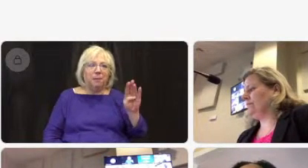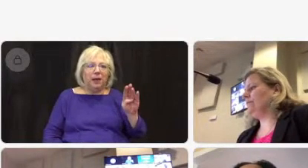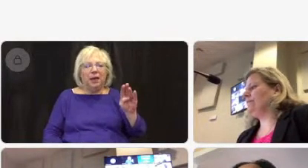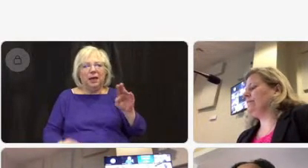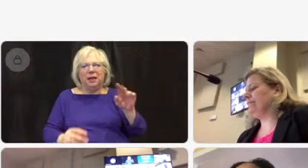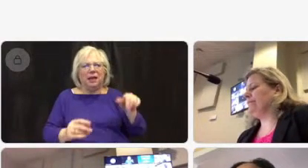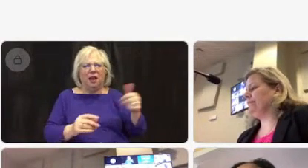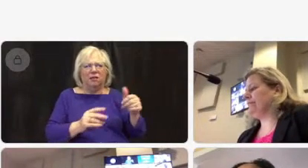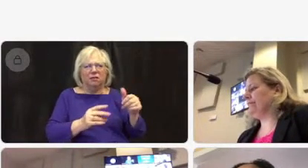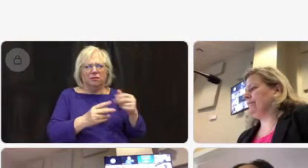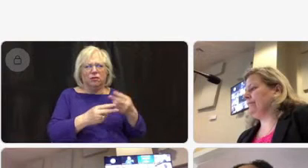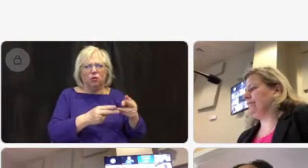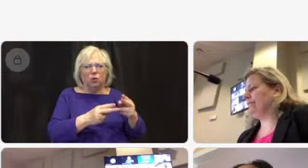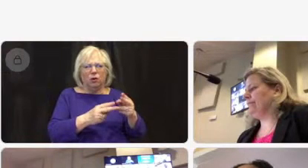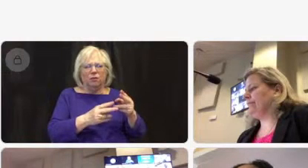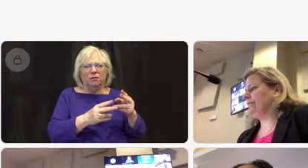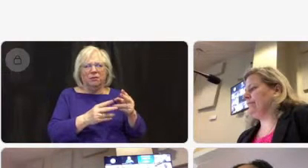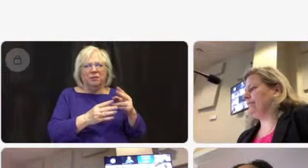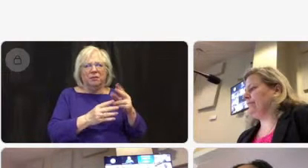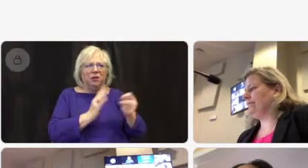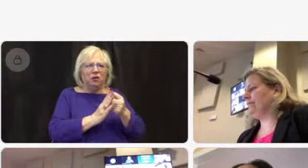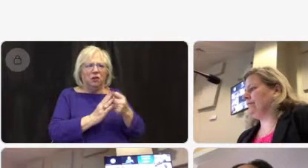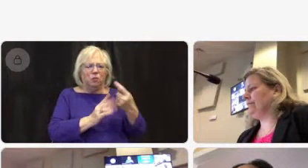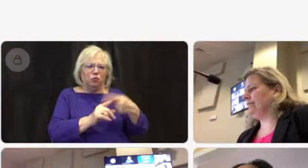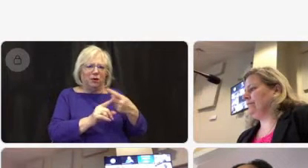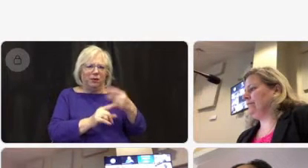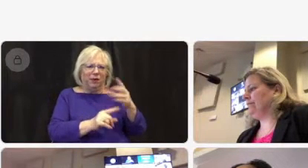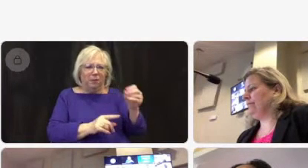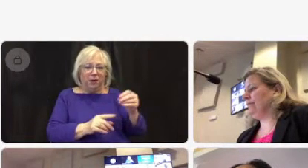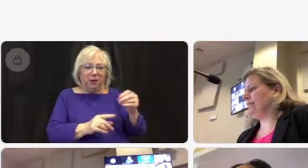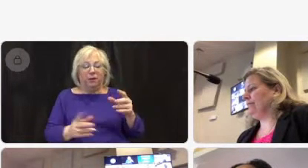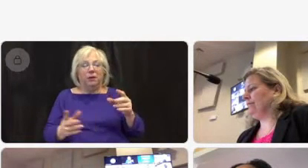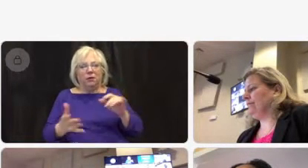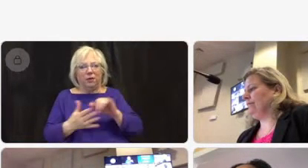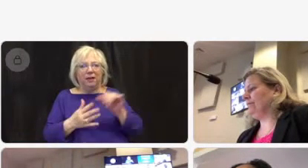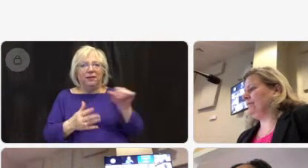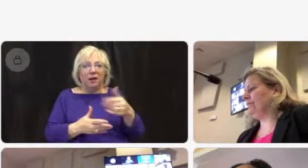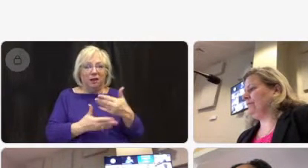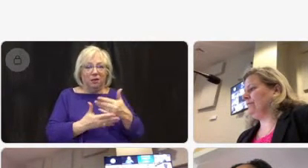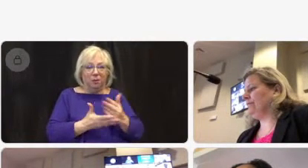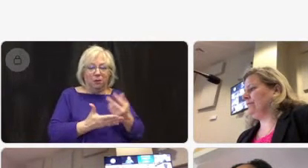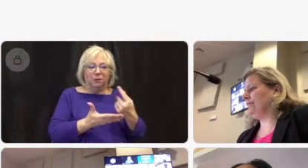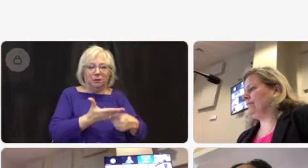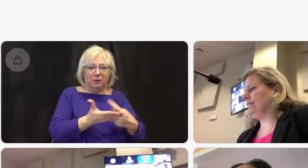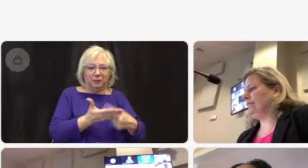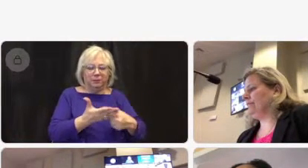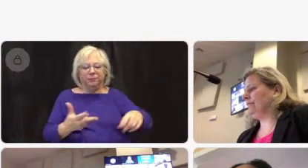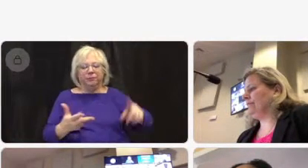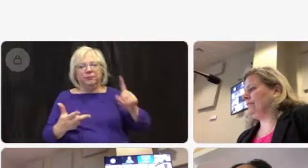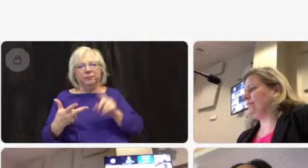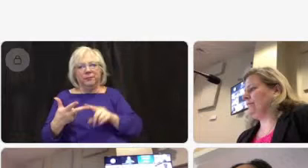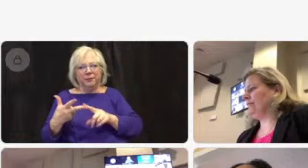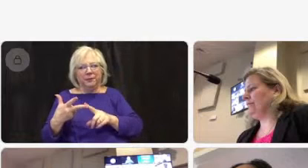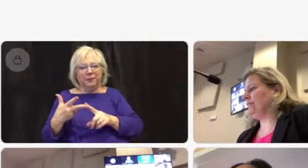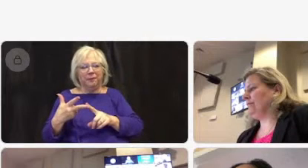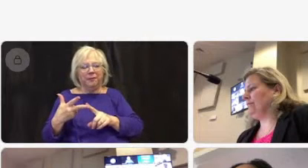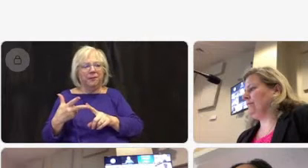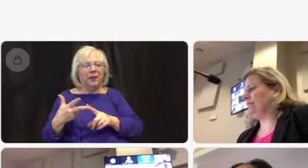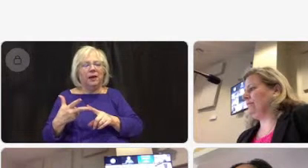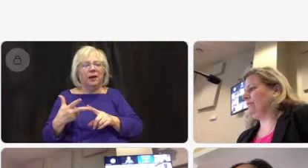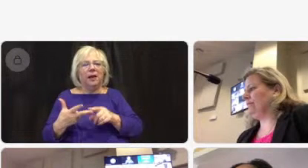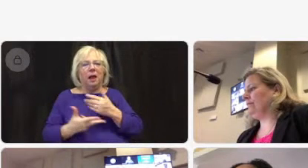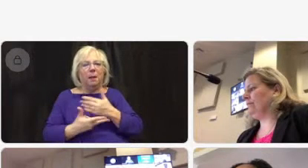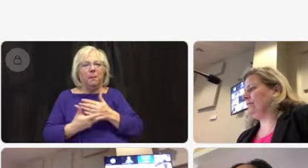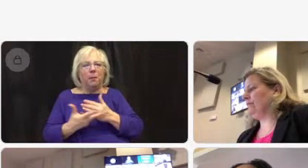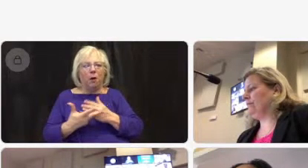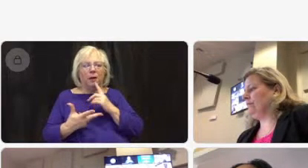but other short-term rentals from that standpoint. So that's another component of the conversation. Then the third component of the conversation